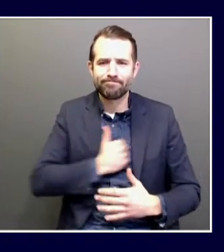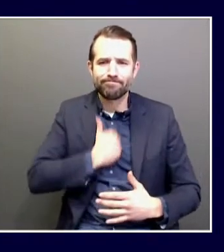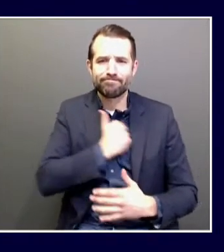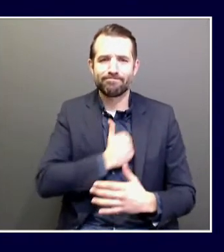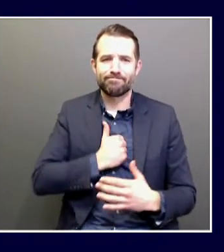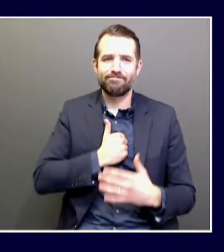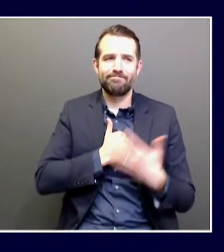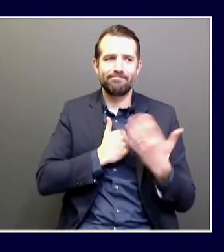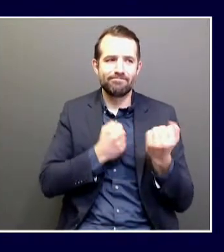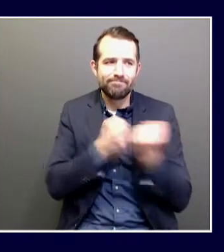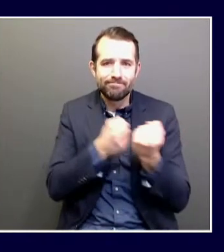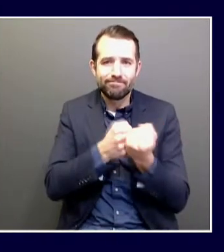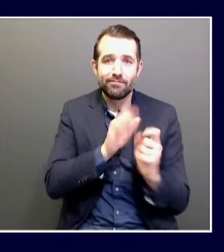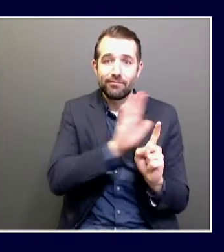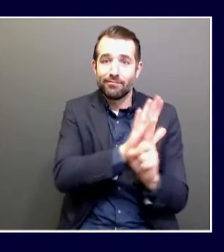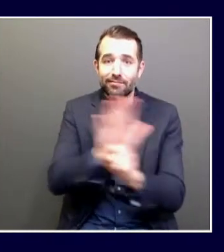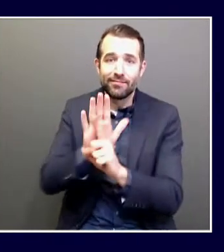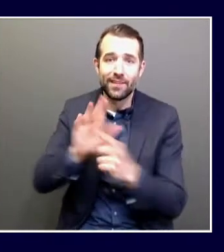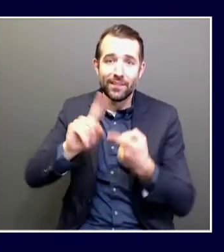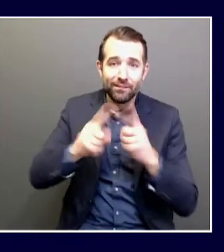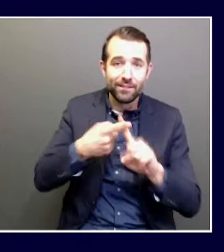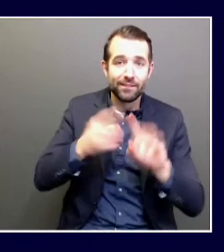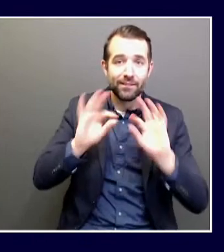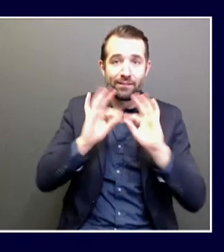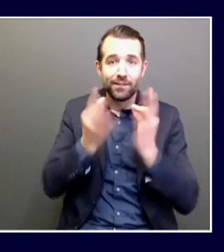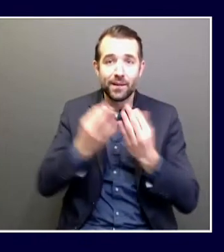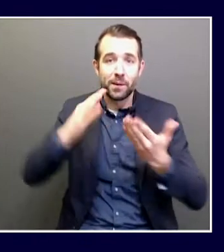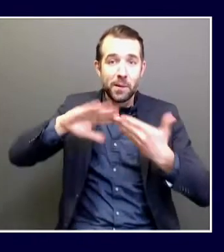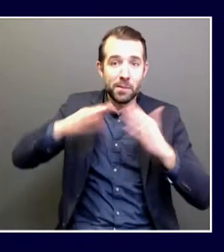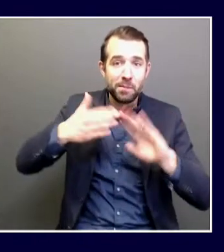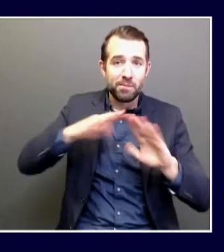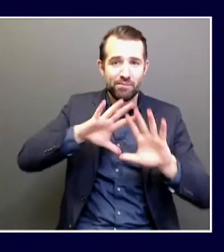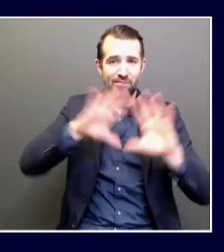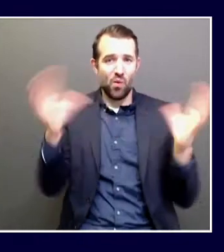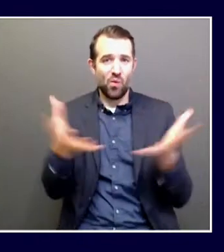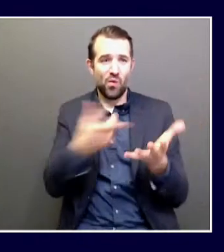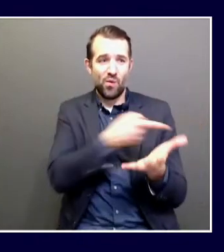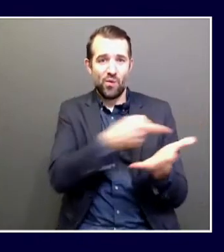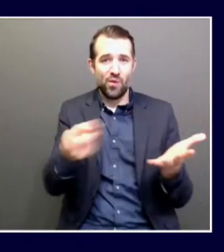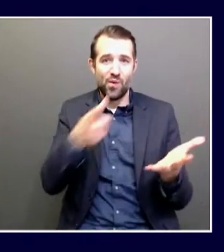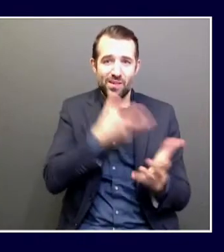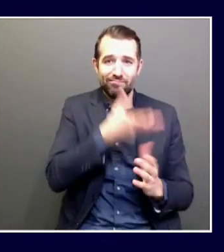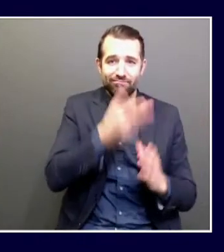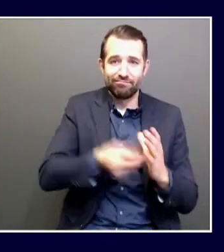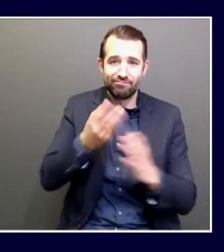family members, and communities of all 26 of these individuals.